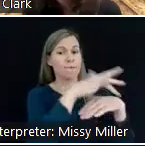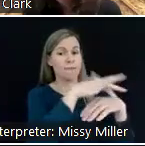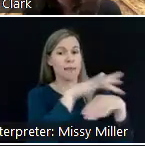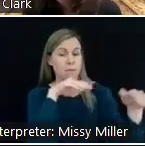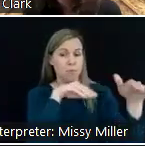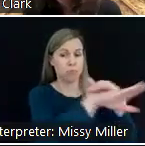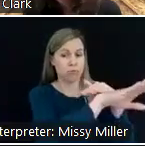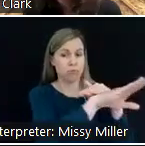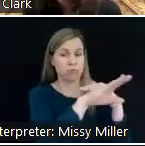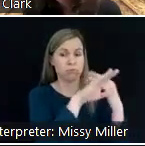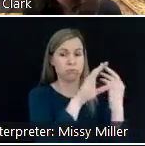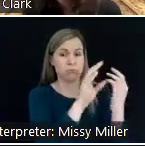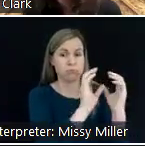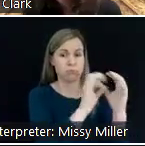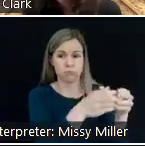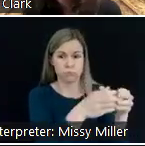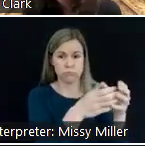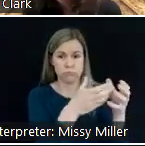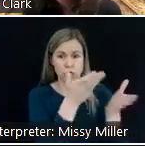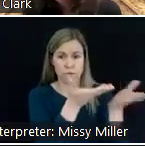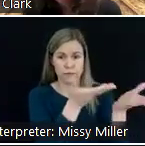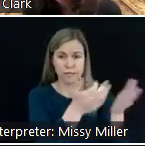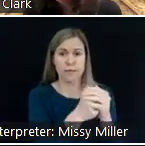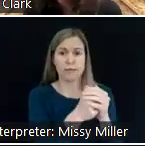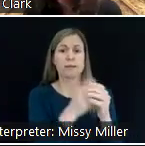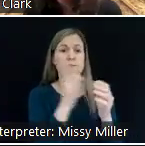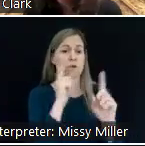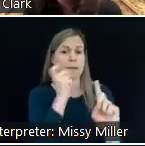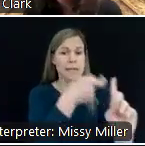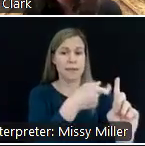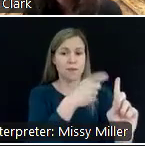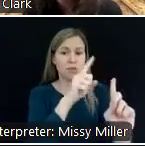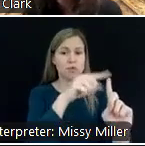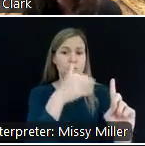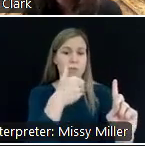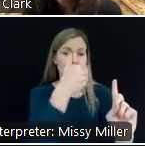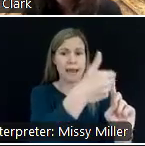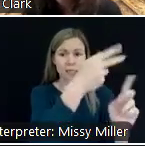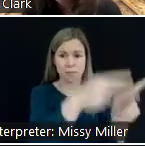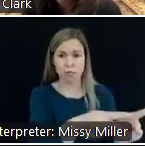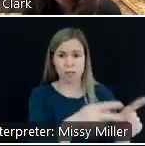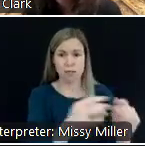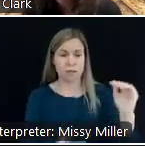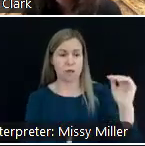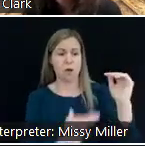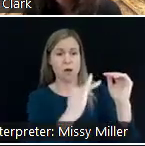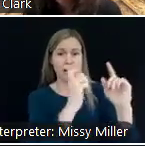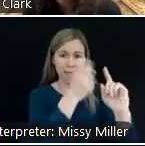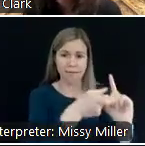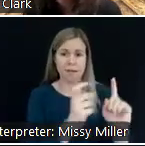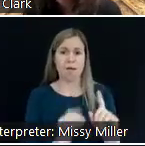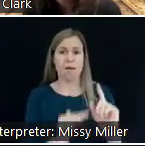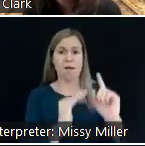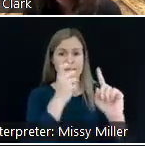a slot becomes available, it would be given to the next person. I'm assuming we're talking about Michelle P